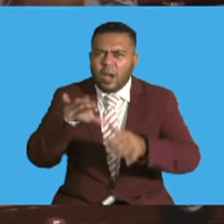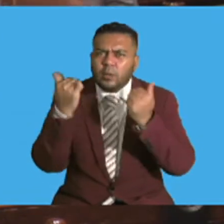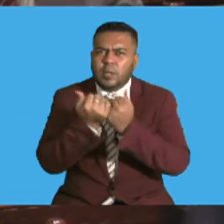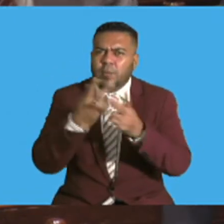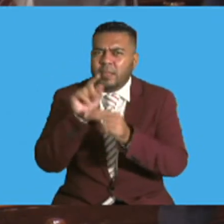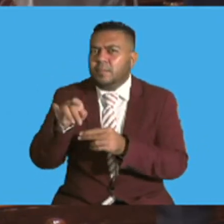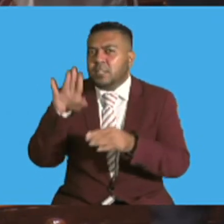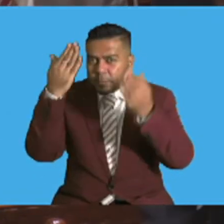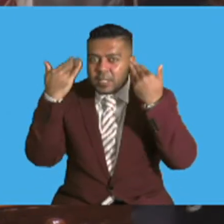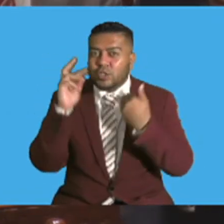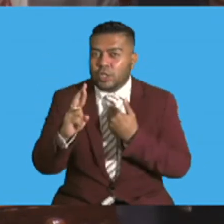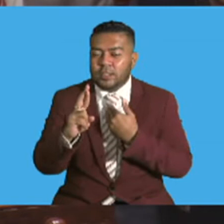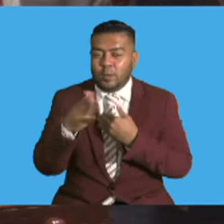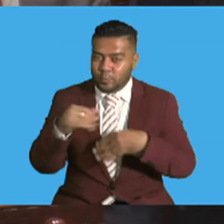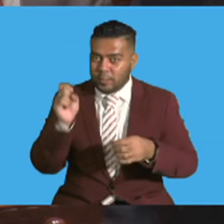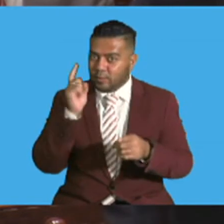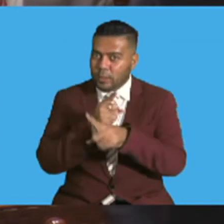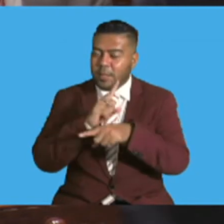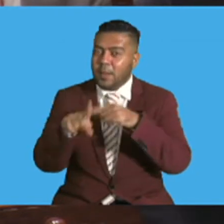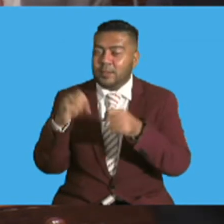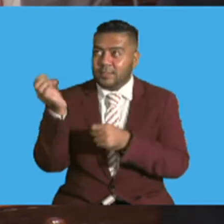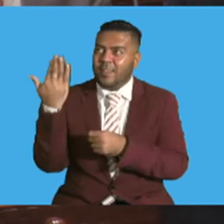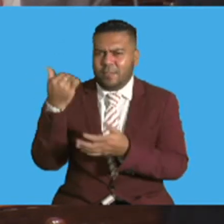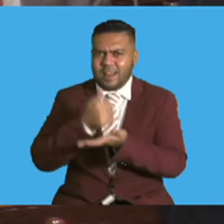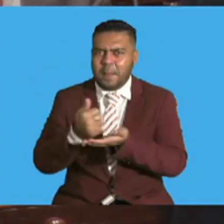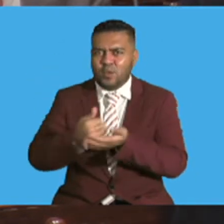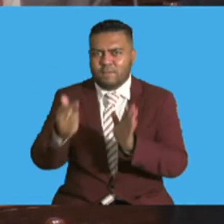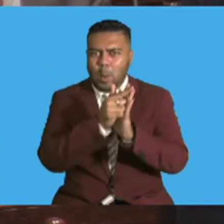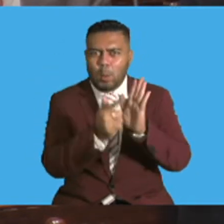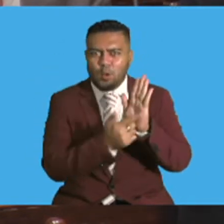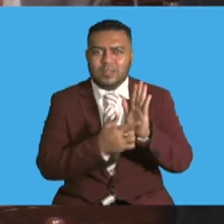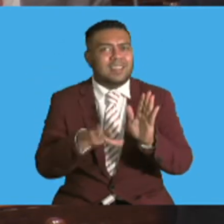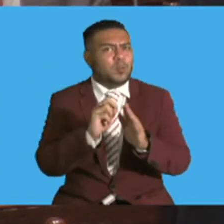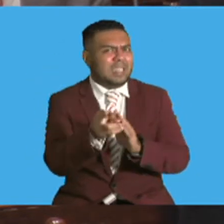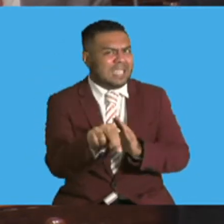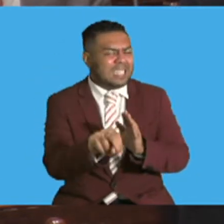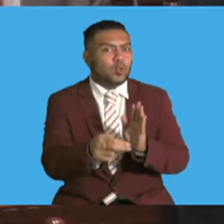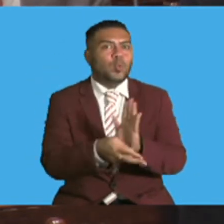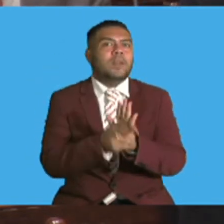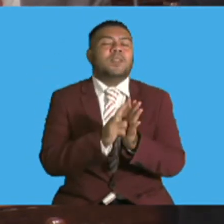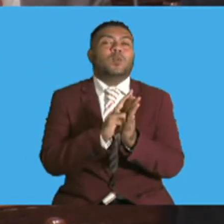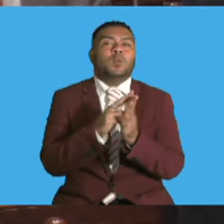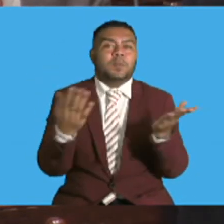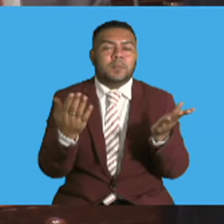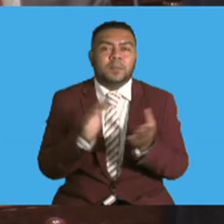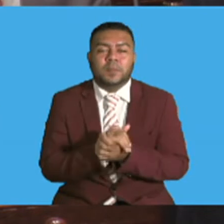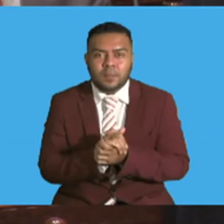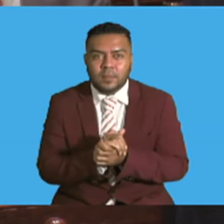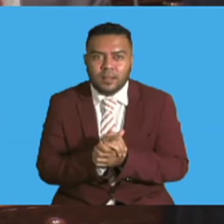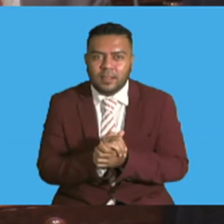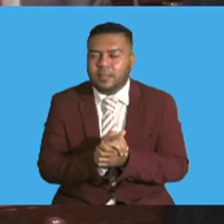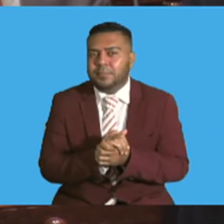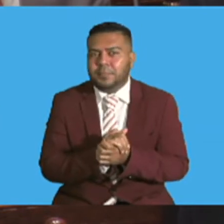have highlighted previously, that there is a number of laws that are going to be reviewed, and we are currently working with the